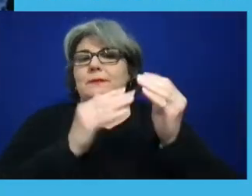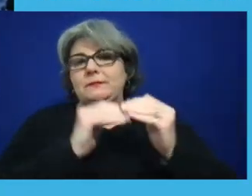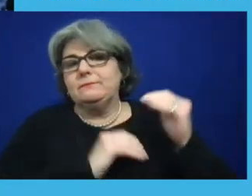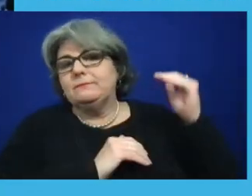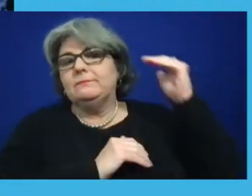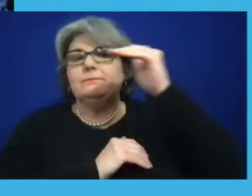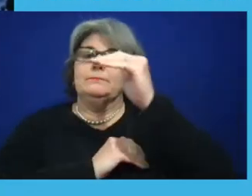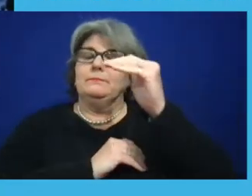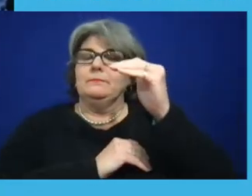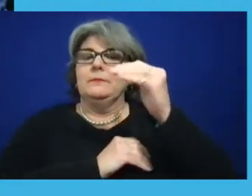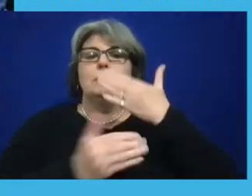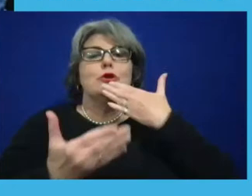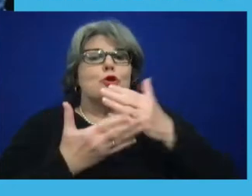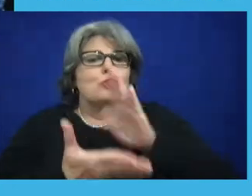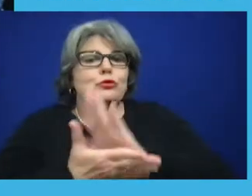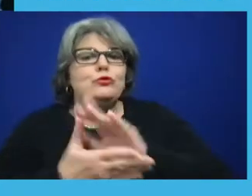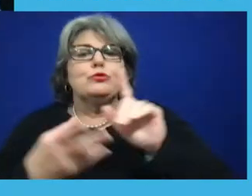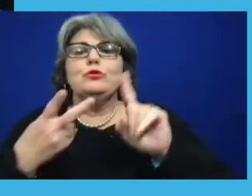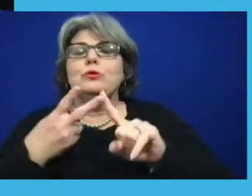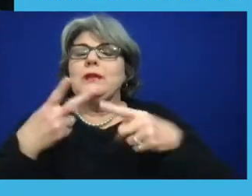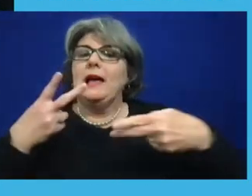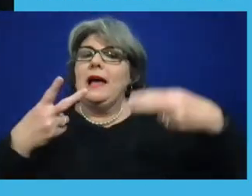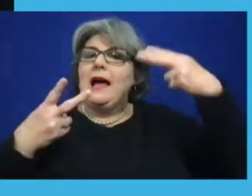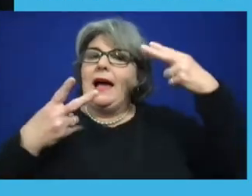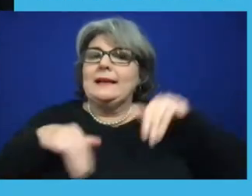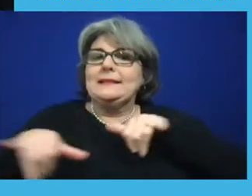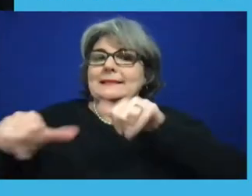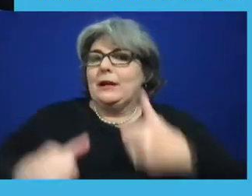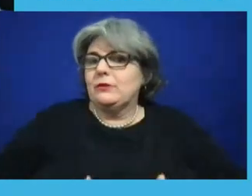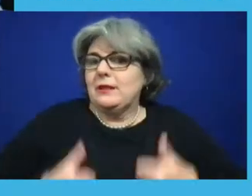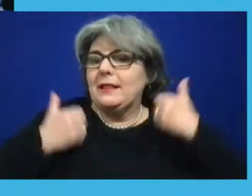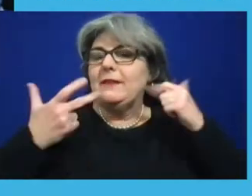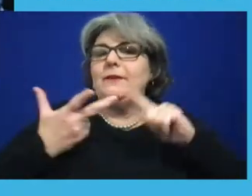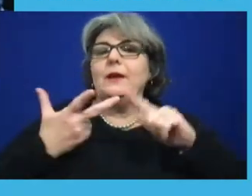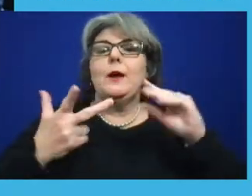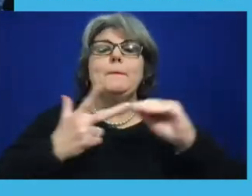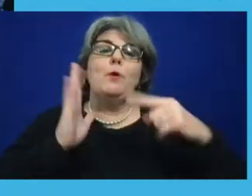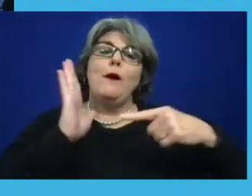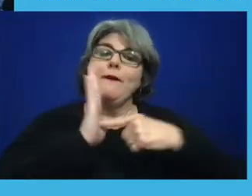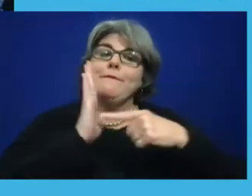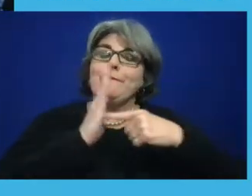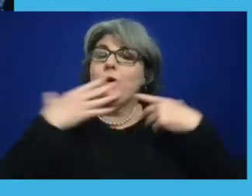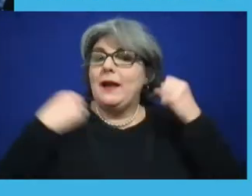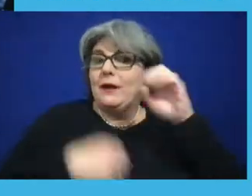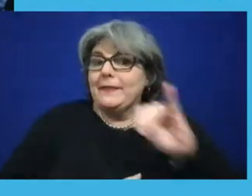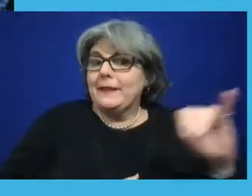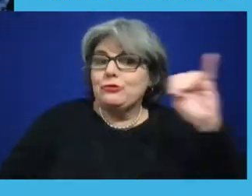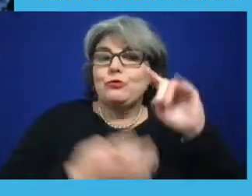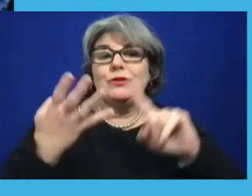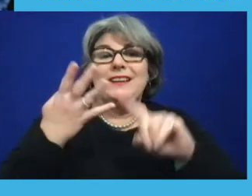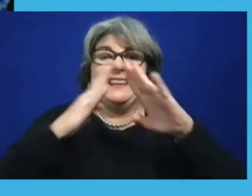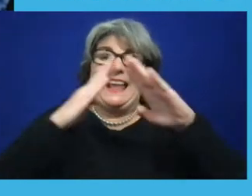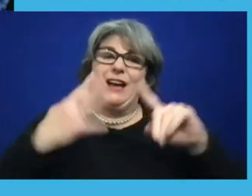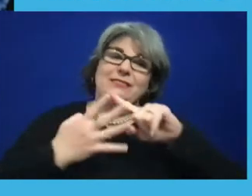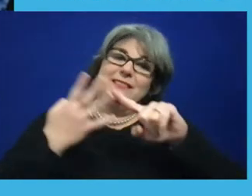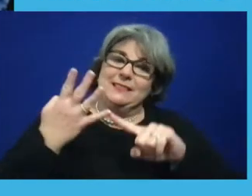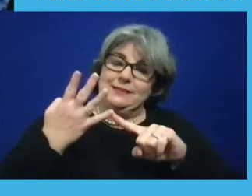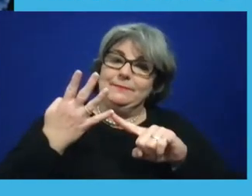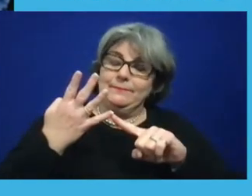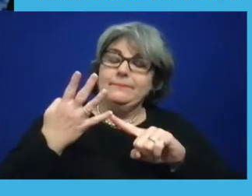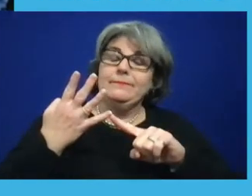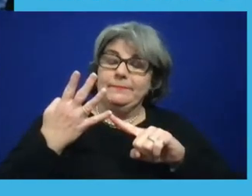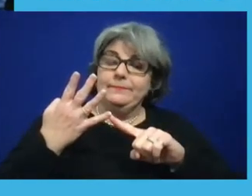That's why she wants to invest Georgia's surplus in the fundamentals: good schools, a higher standard of living,